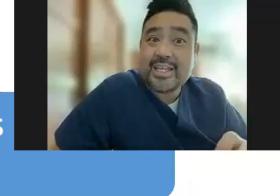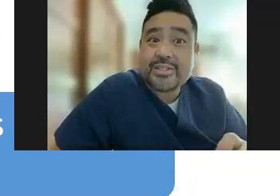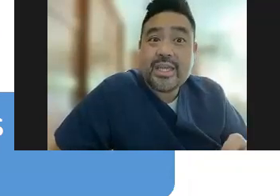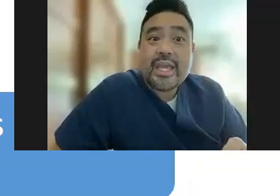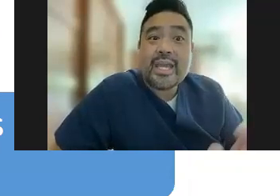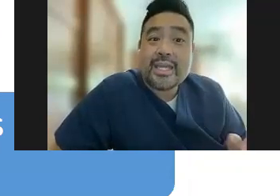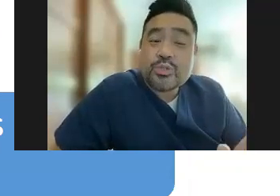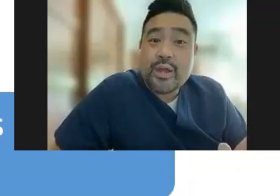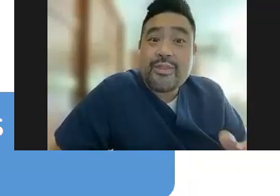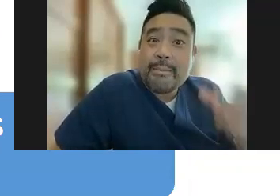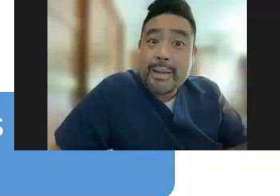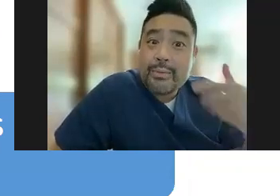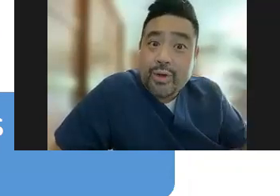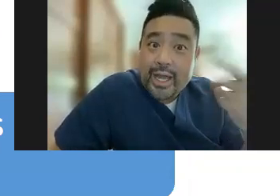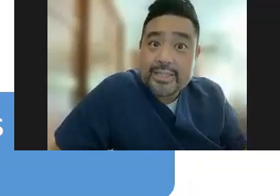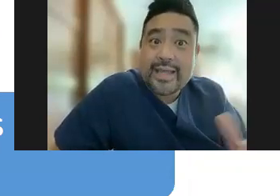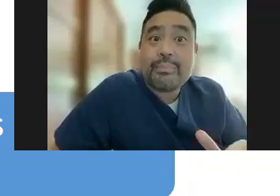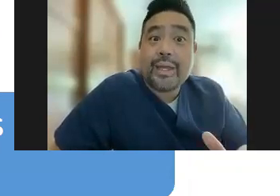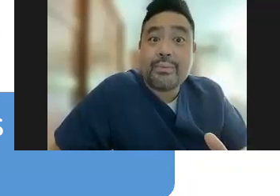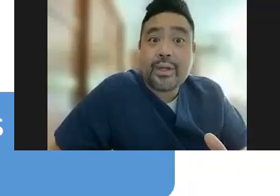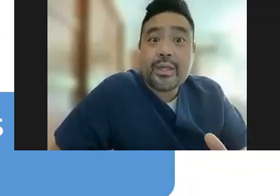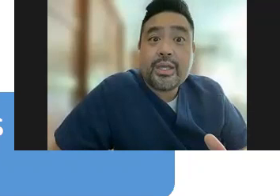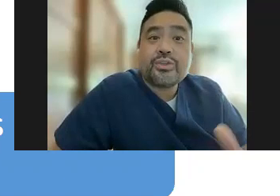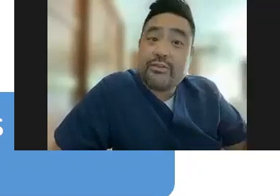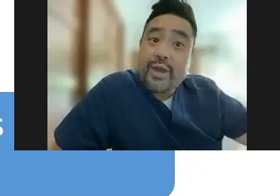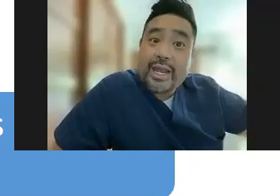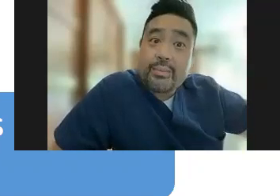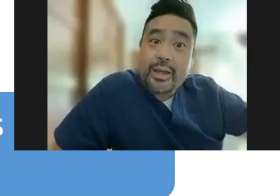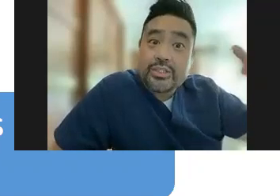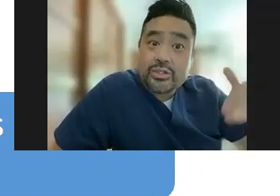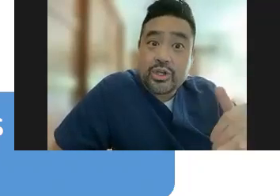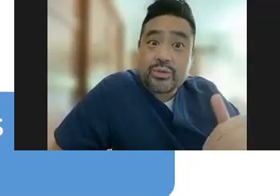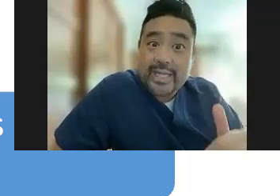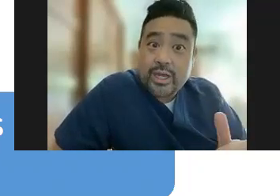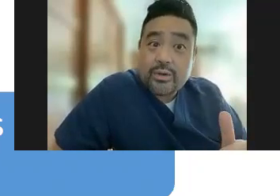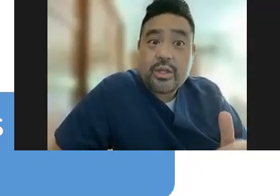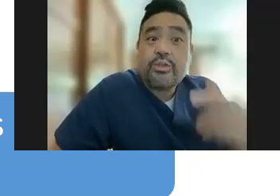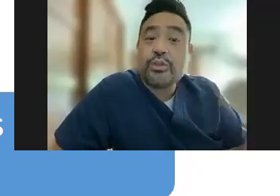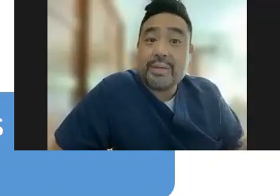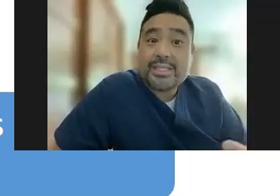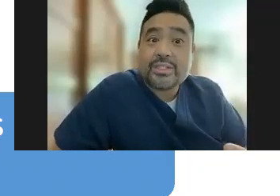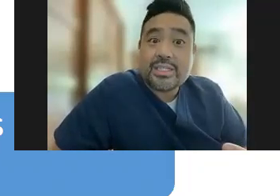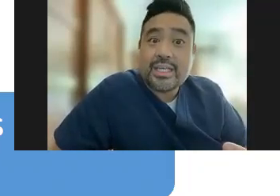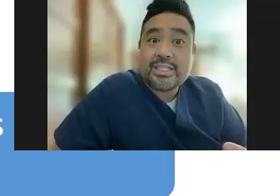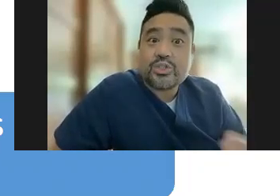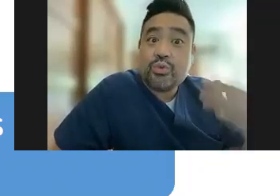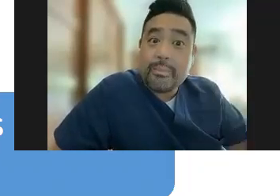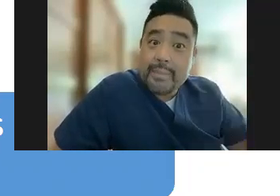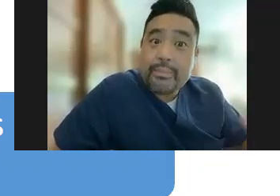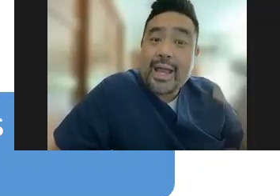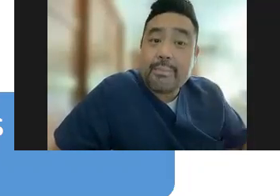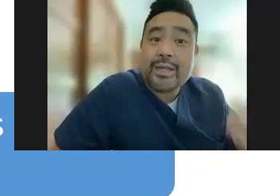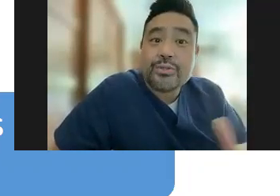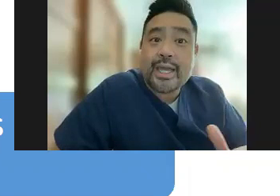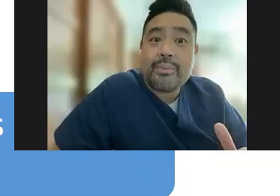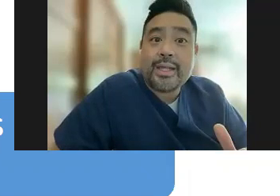T cells. And guess what? They memorize that playbook so that if your antibodies start to go down, those B cells and T cells